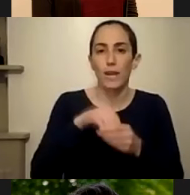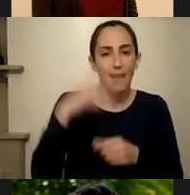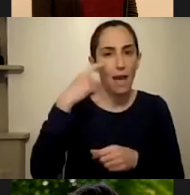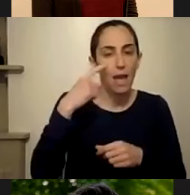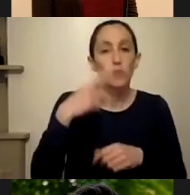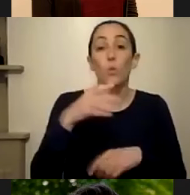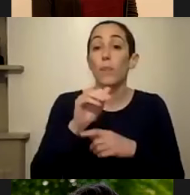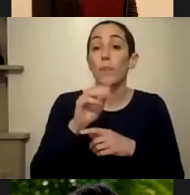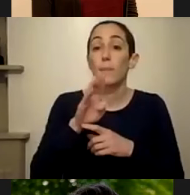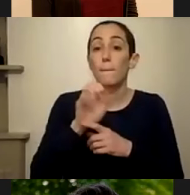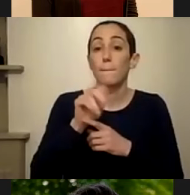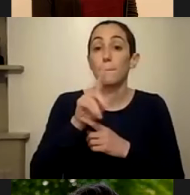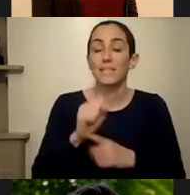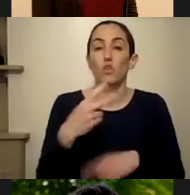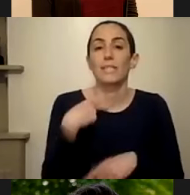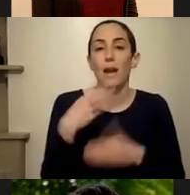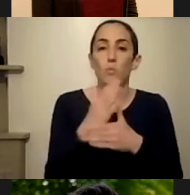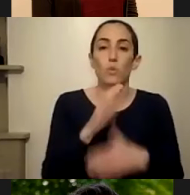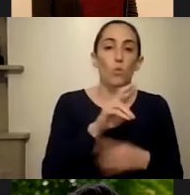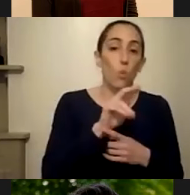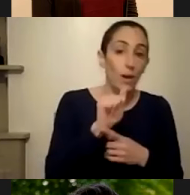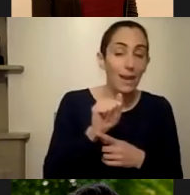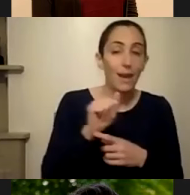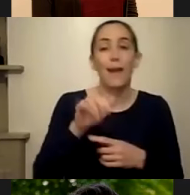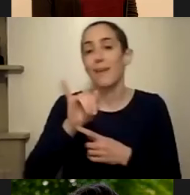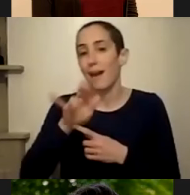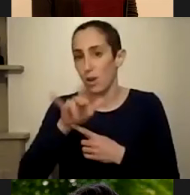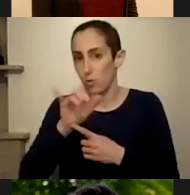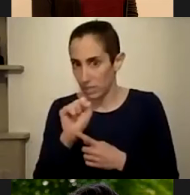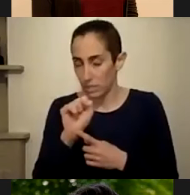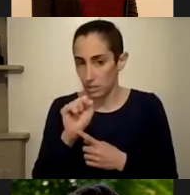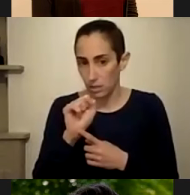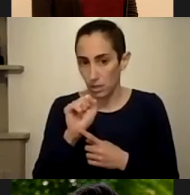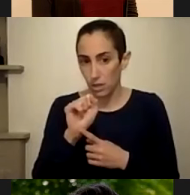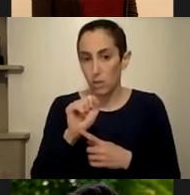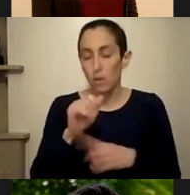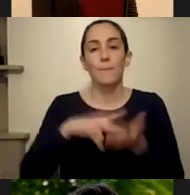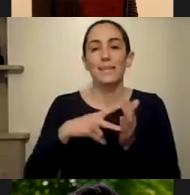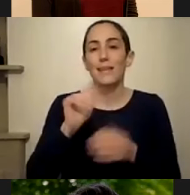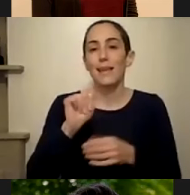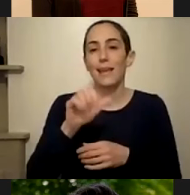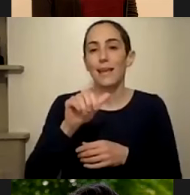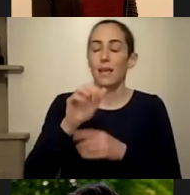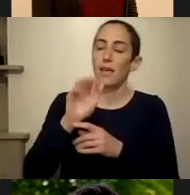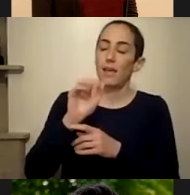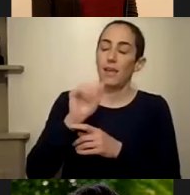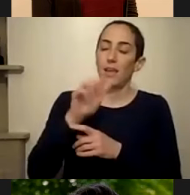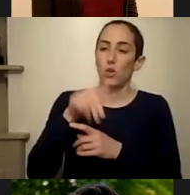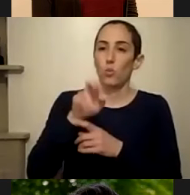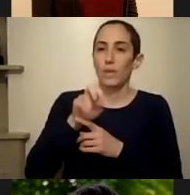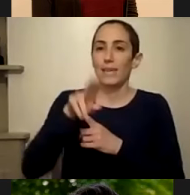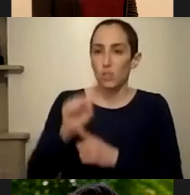cornea and the iris to block the aqueous humor flow. So blocking the aqueous